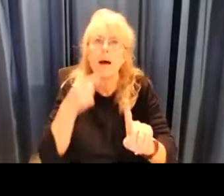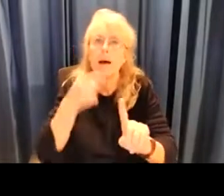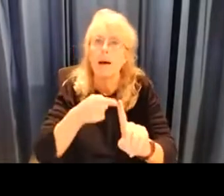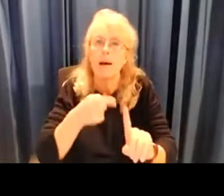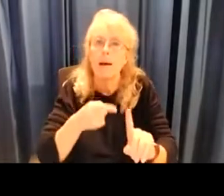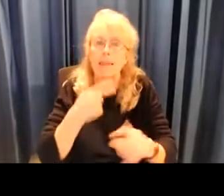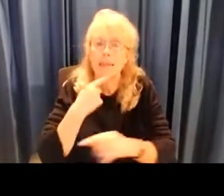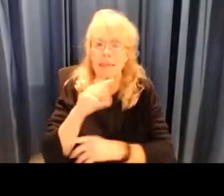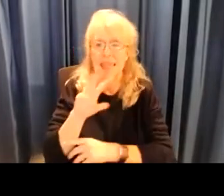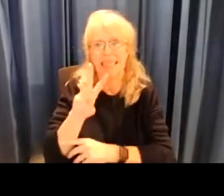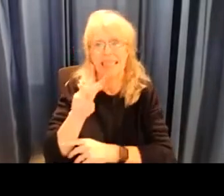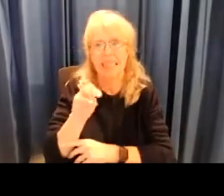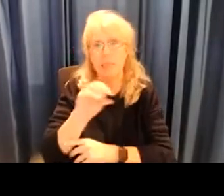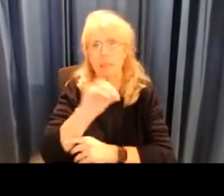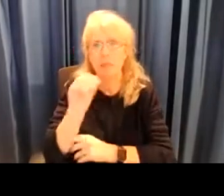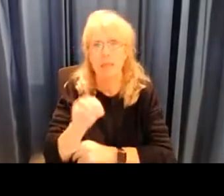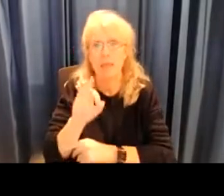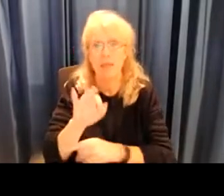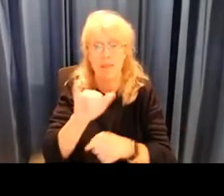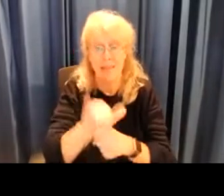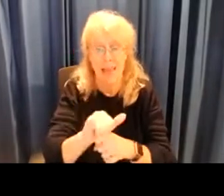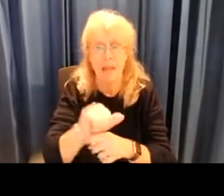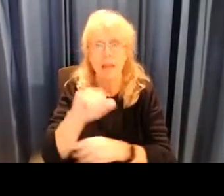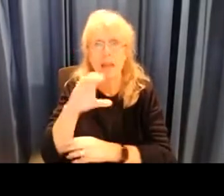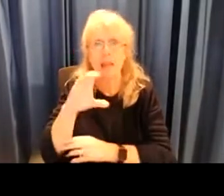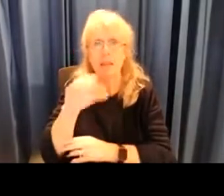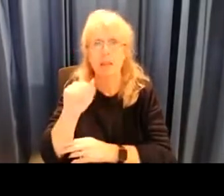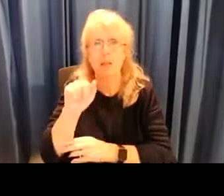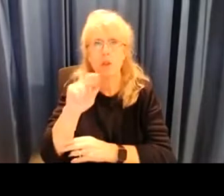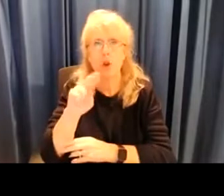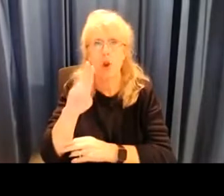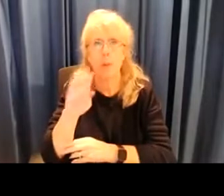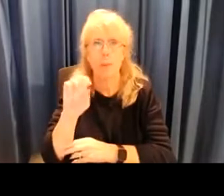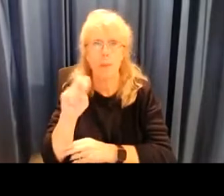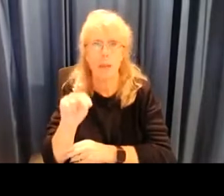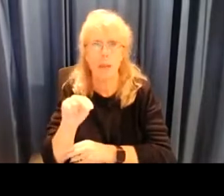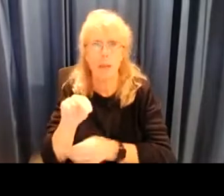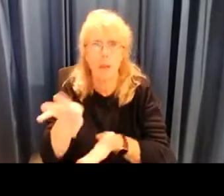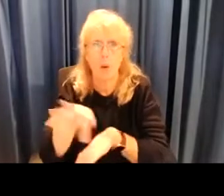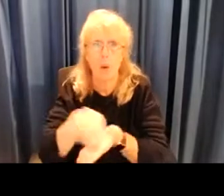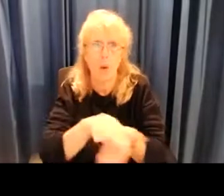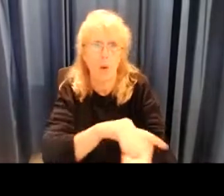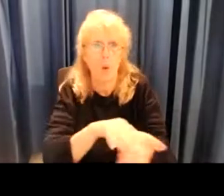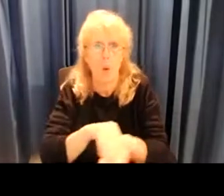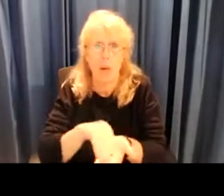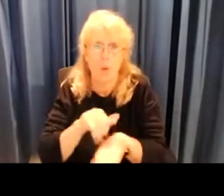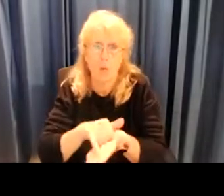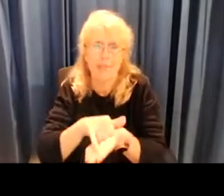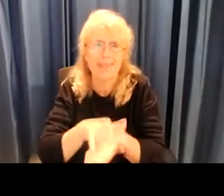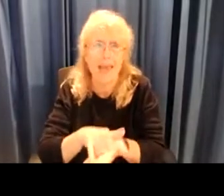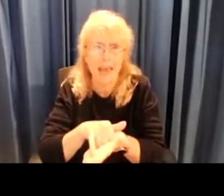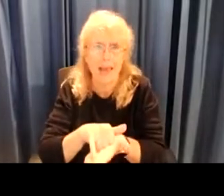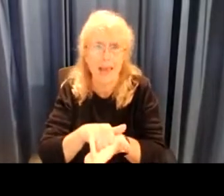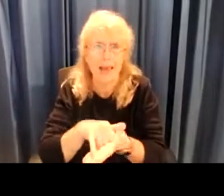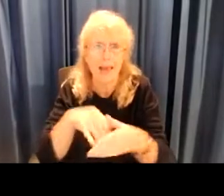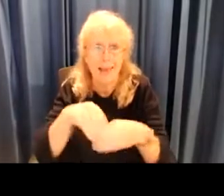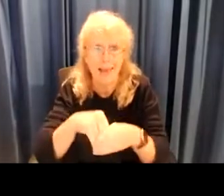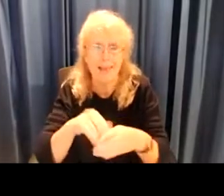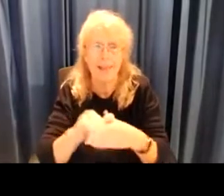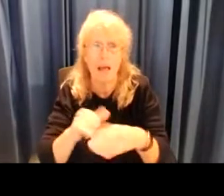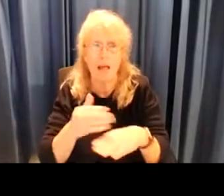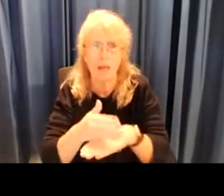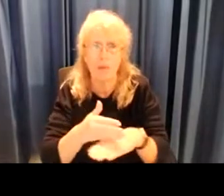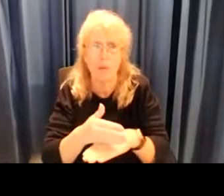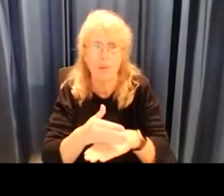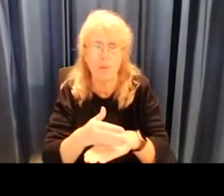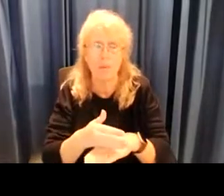that is carbon that it has absorbed into it and will forever stay there. And then we talked